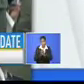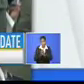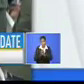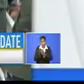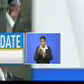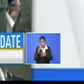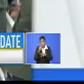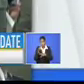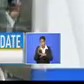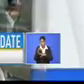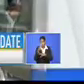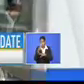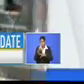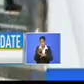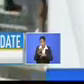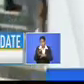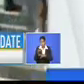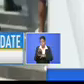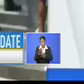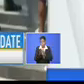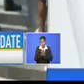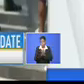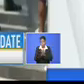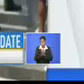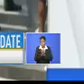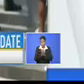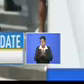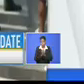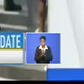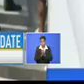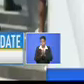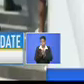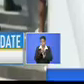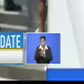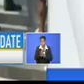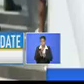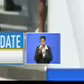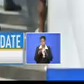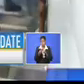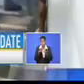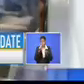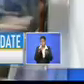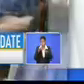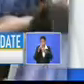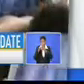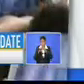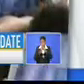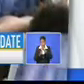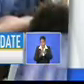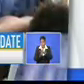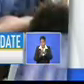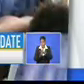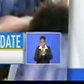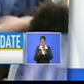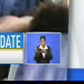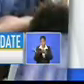Immigration further warns residents that persons who aid in smuggling of migrants will be caught and dealt with by the